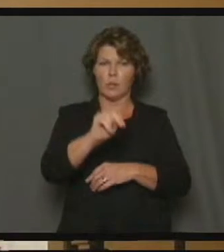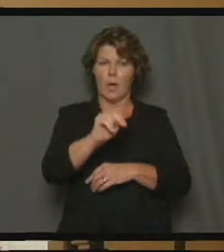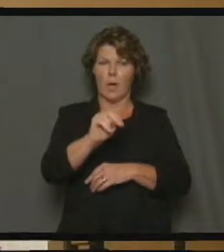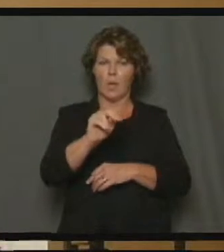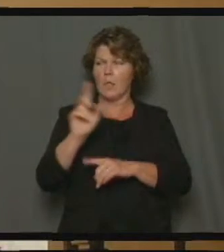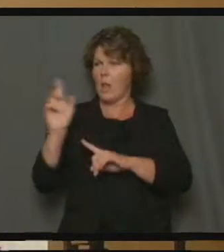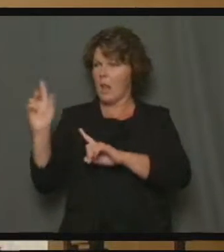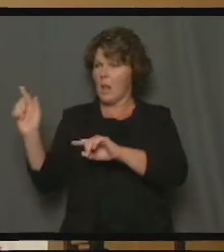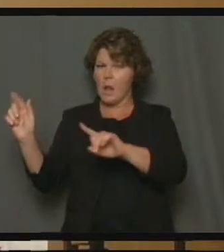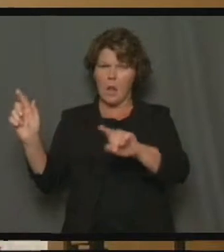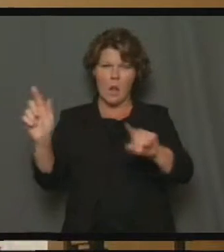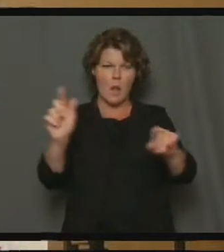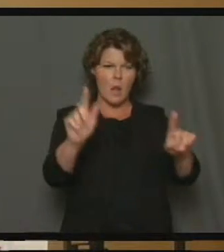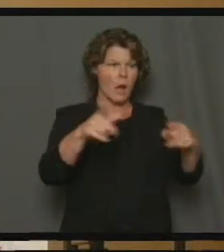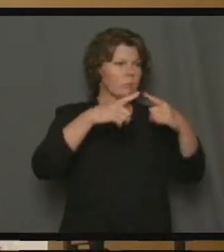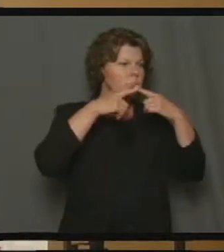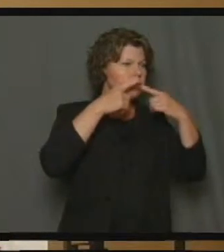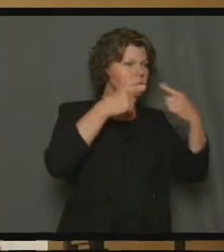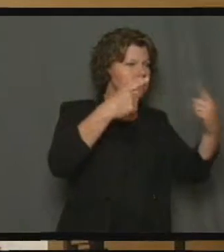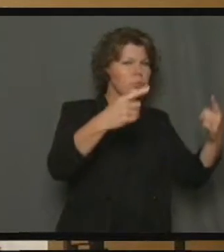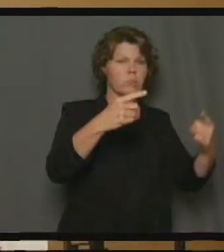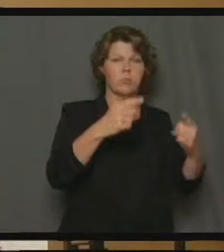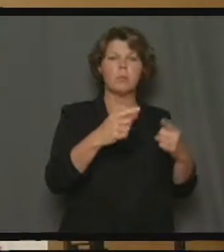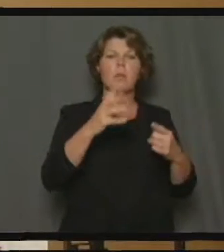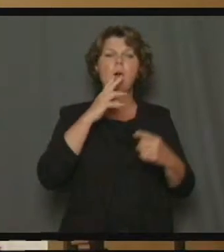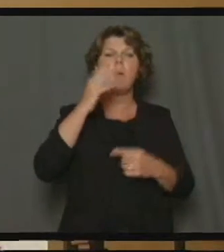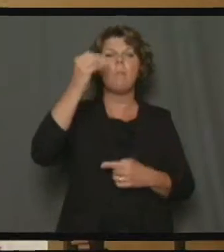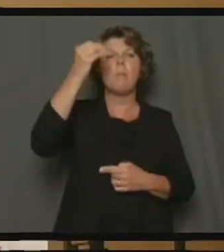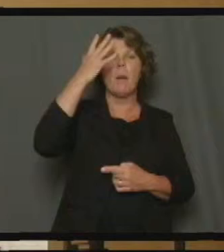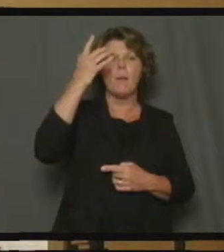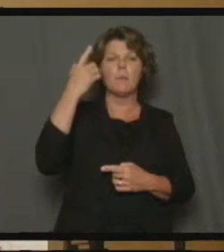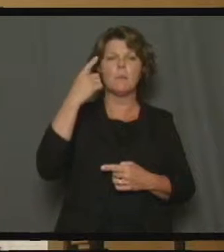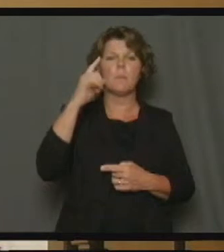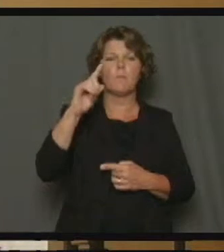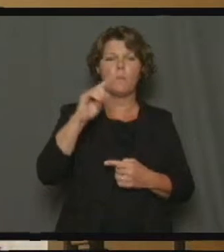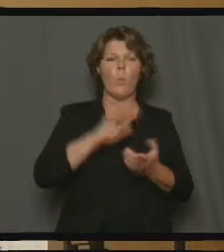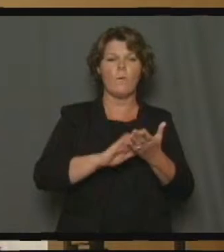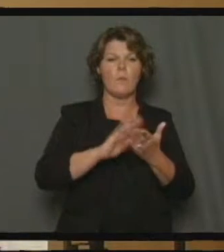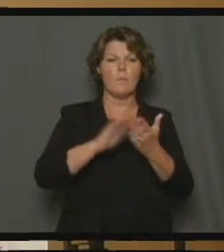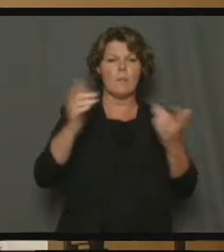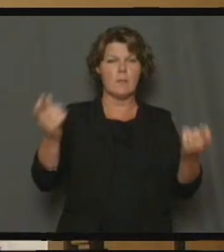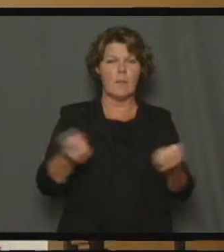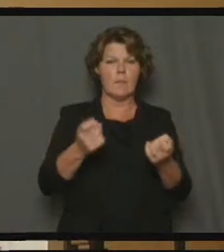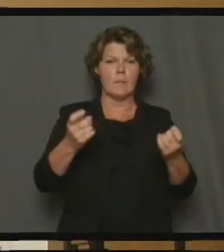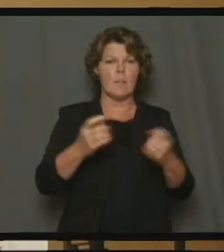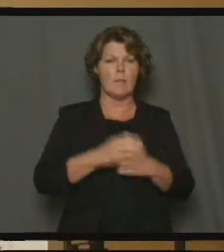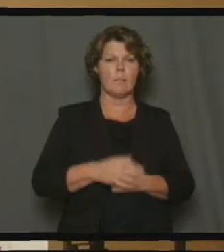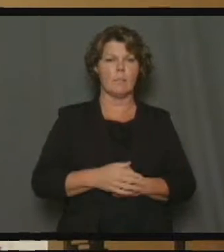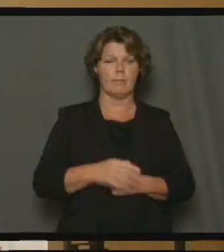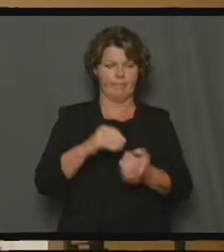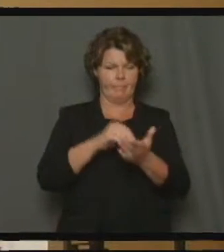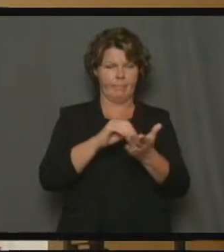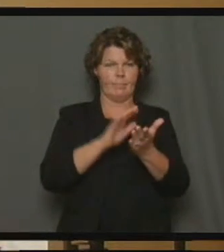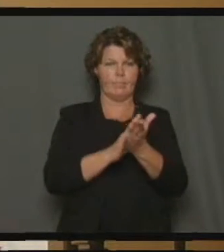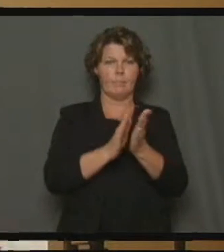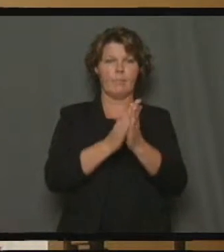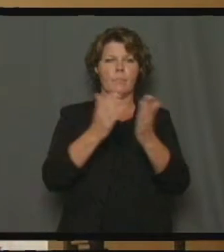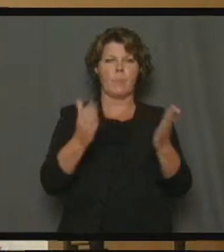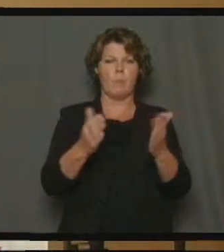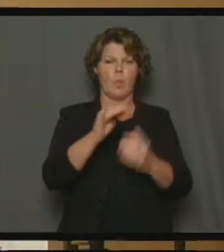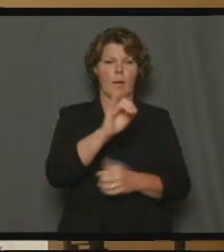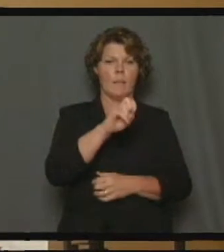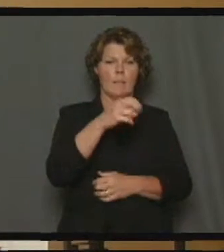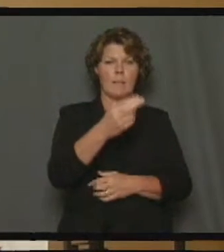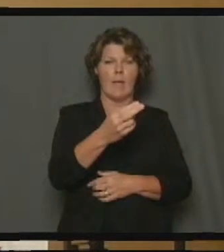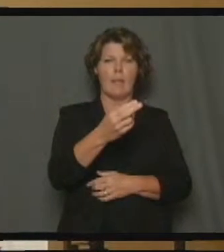around the Jordan, proclaiming a baptism of repentance for the forgiveness of sins, as it is written in the book of the words of Isaiah